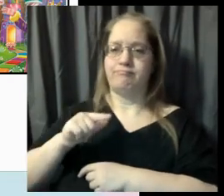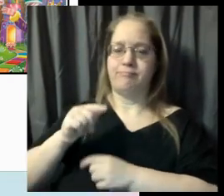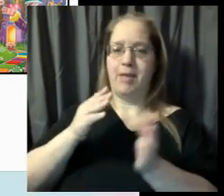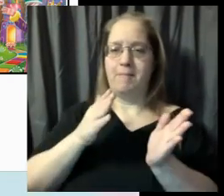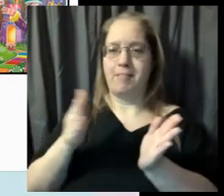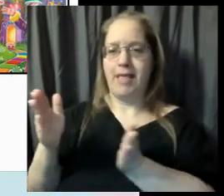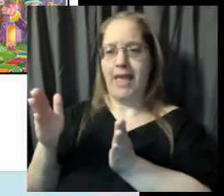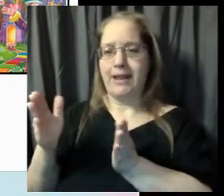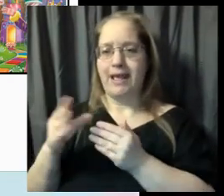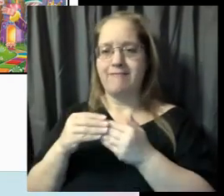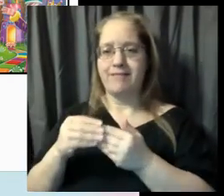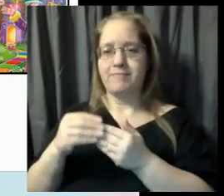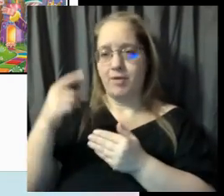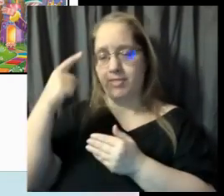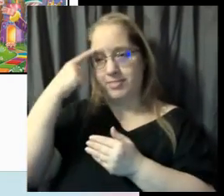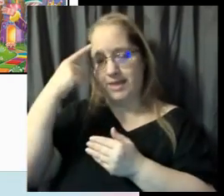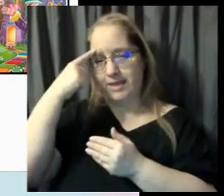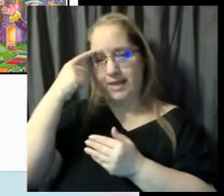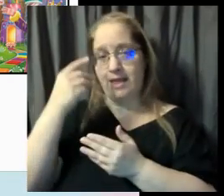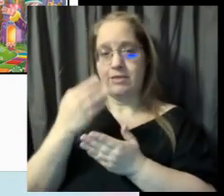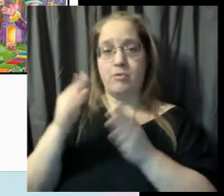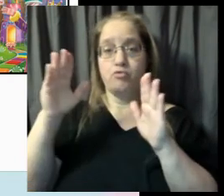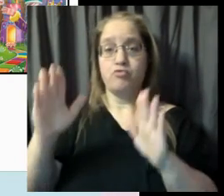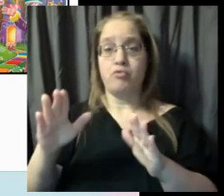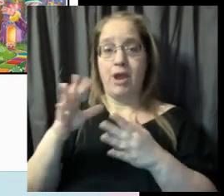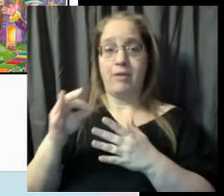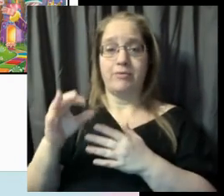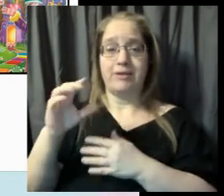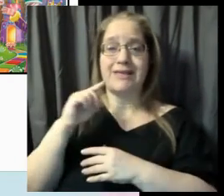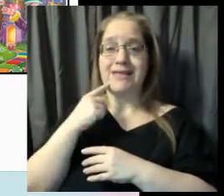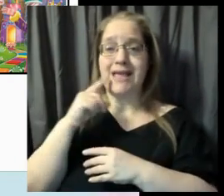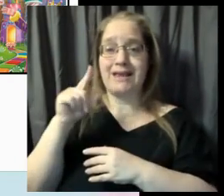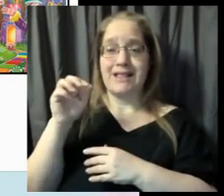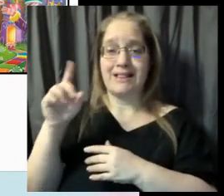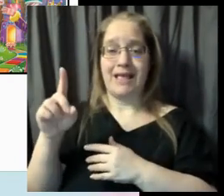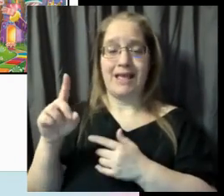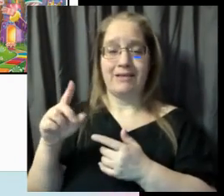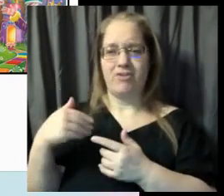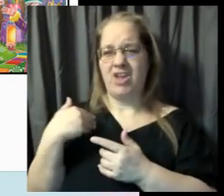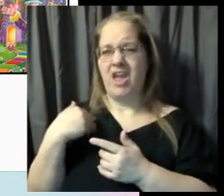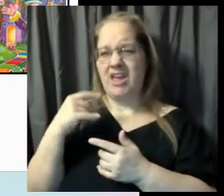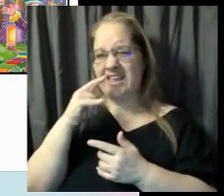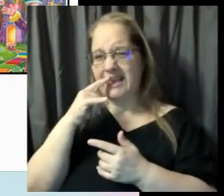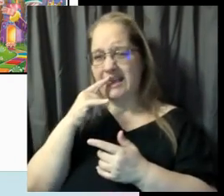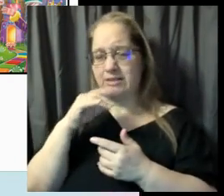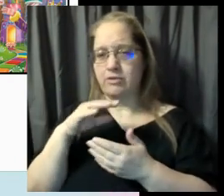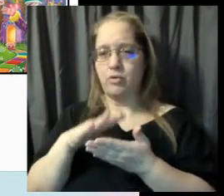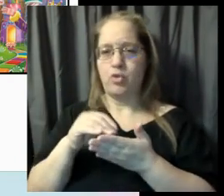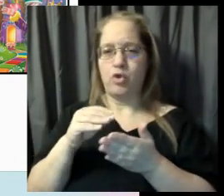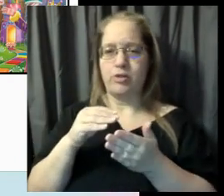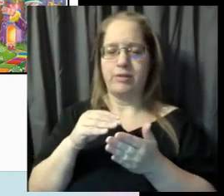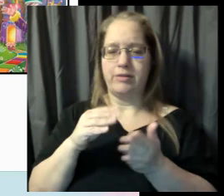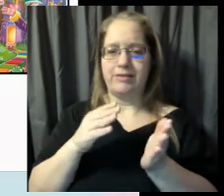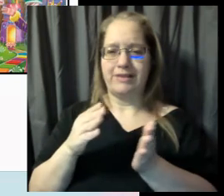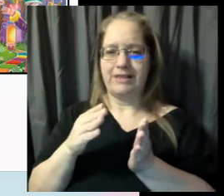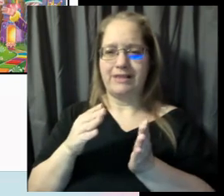flexible thinking. And some great options are Candyland for those younger kids who learn sequencing, or games